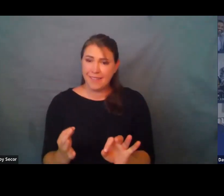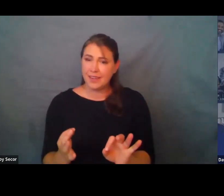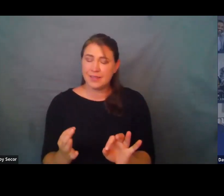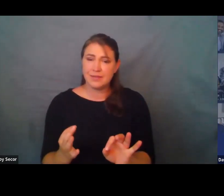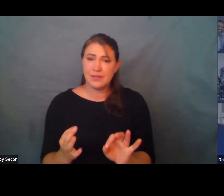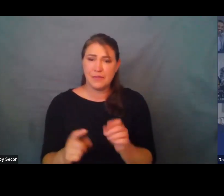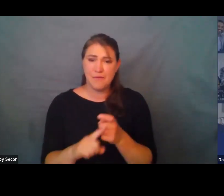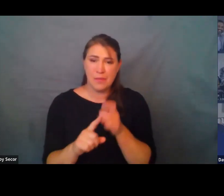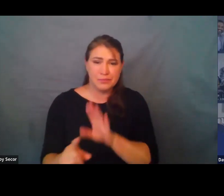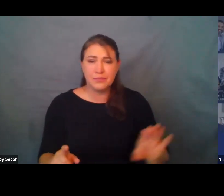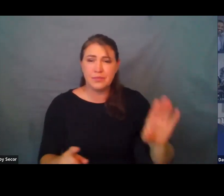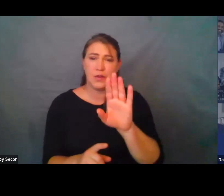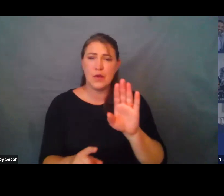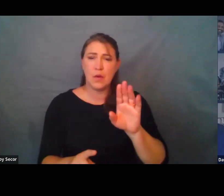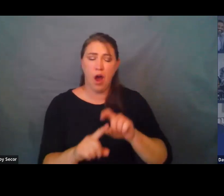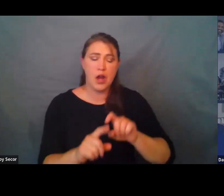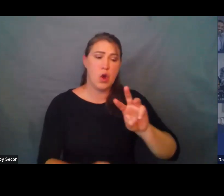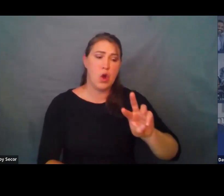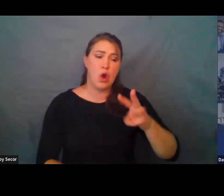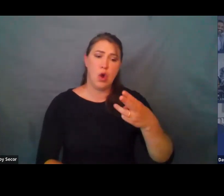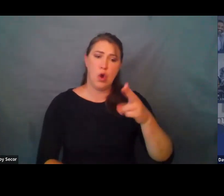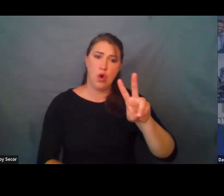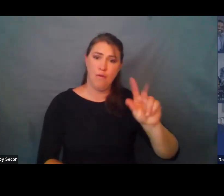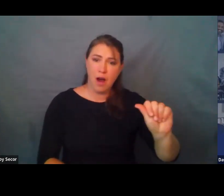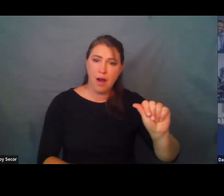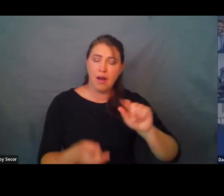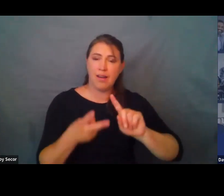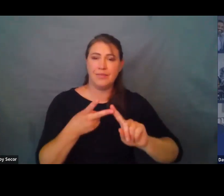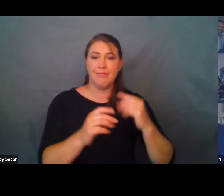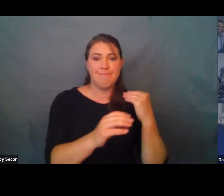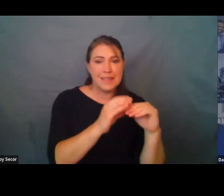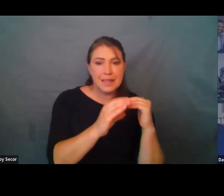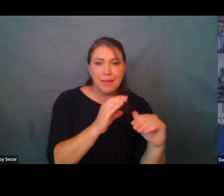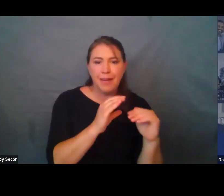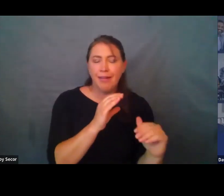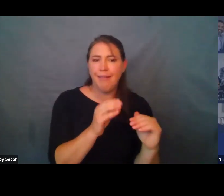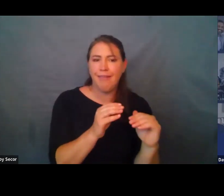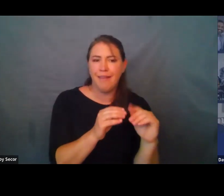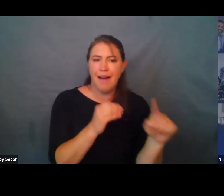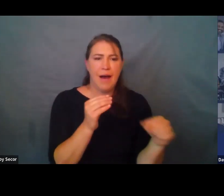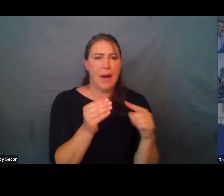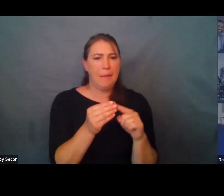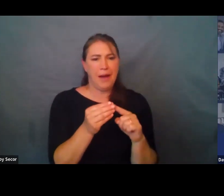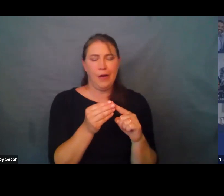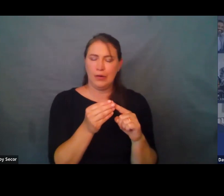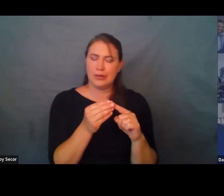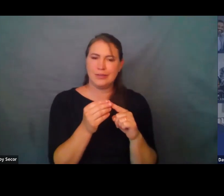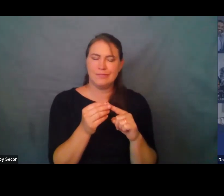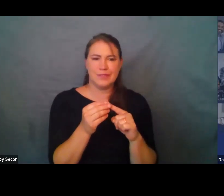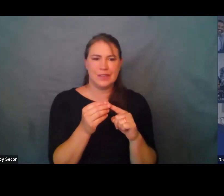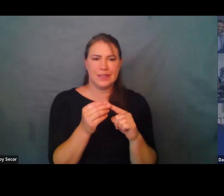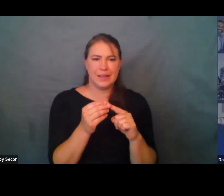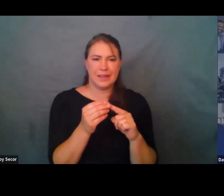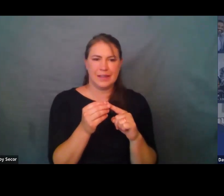you via Hoover as well as on emails about how warmly you have welcomed or received, can I use the